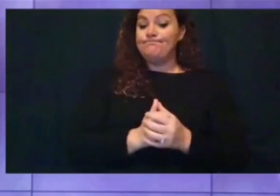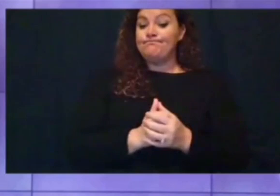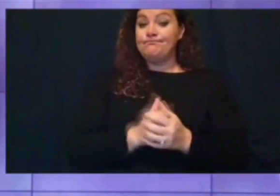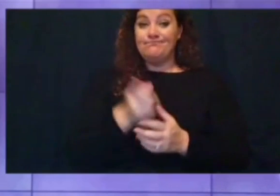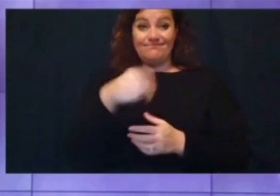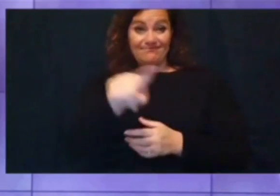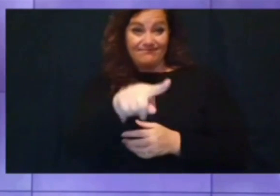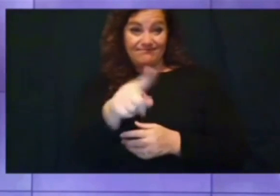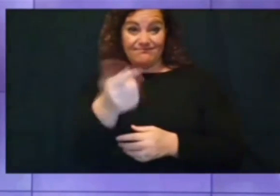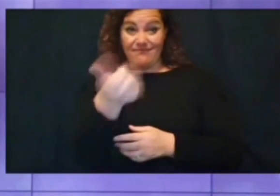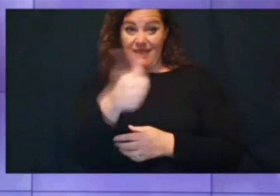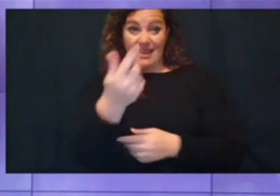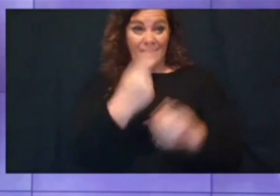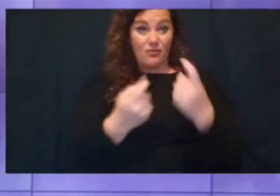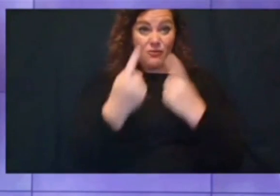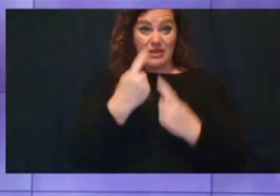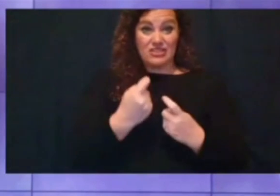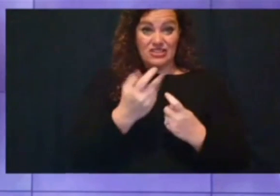any questions on my end?